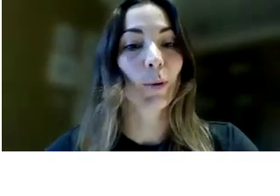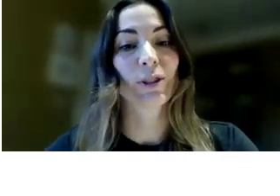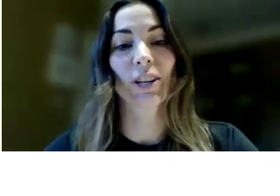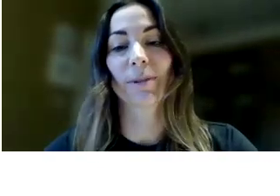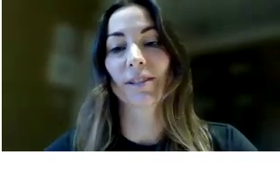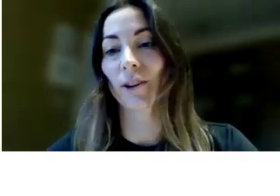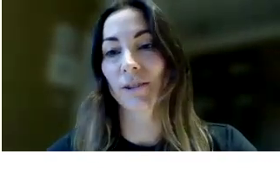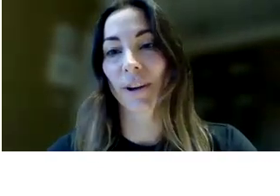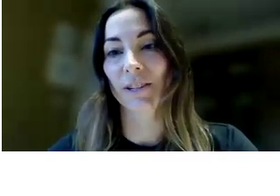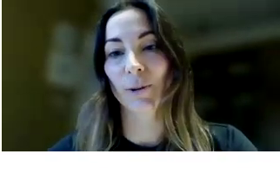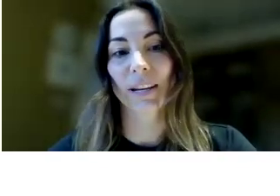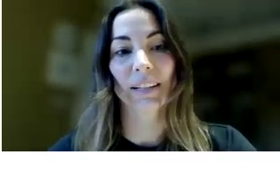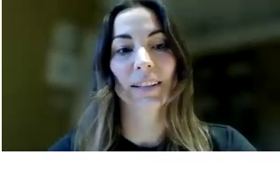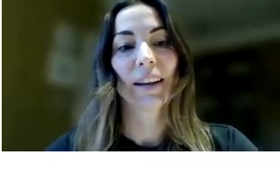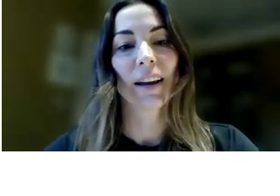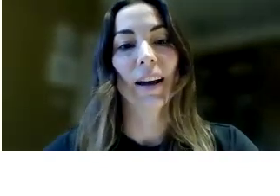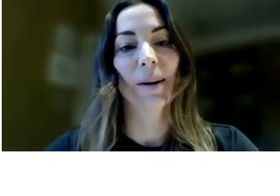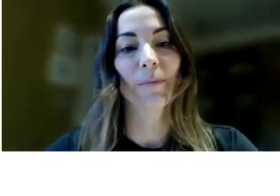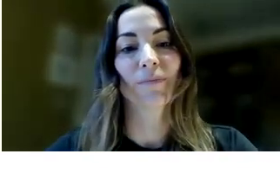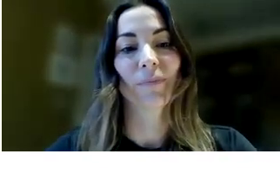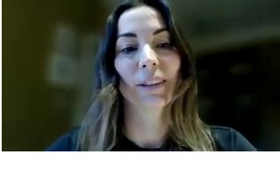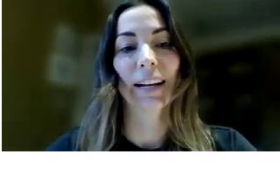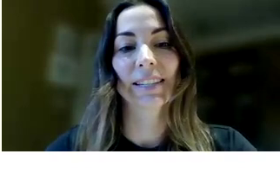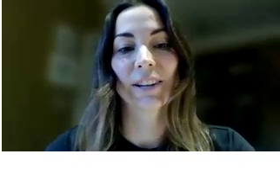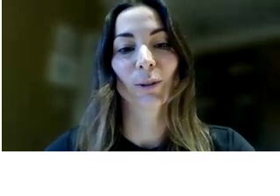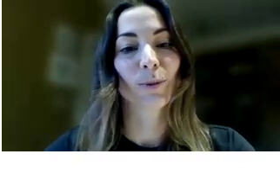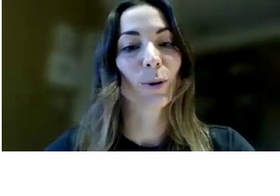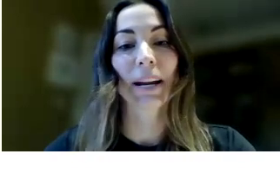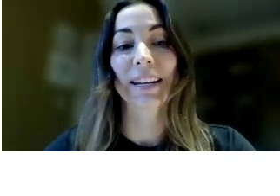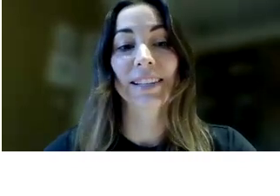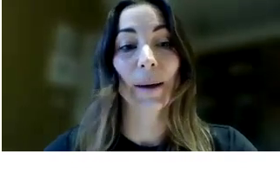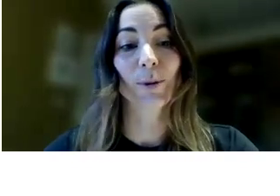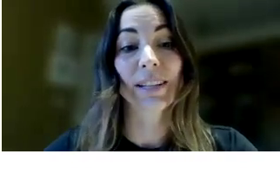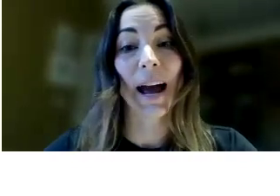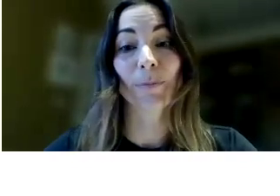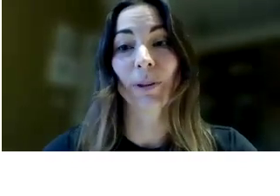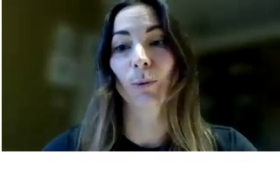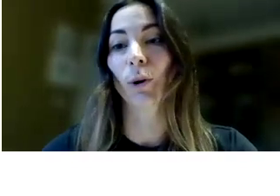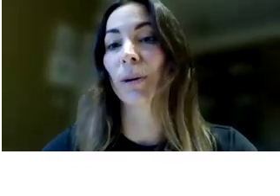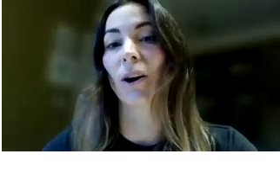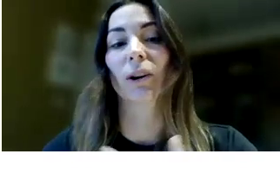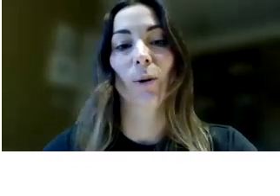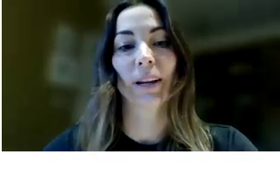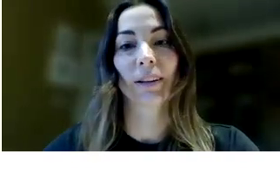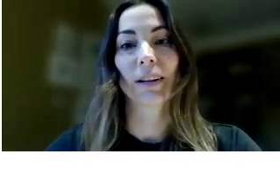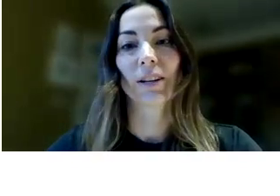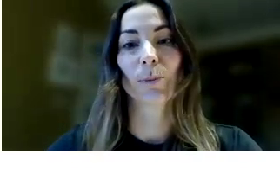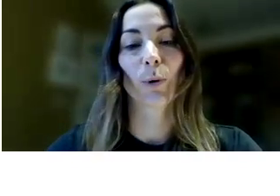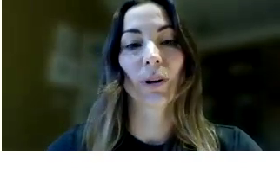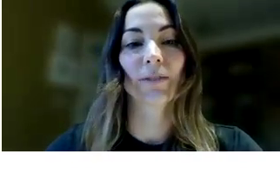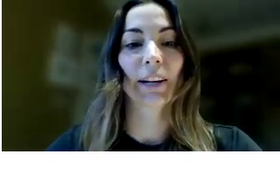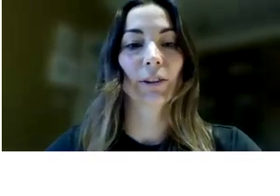of follow-up adjustments, lots of fine-tuning. Like I said, your brain needs time to adapt, but there will be